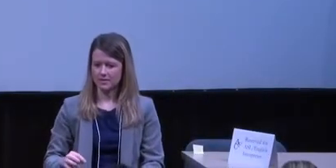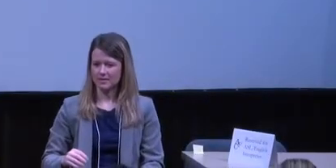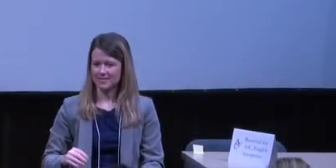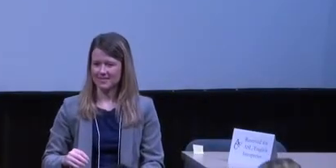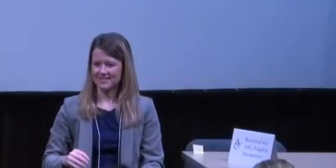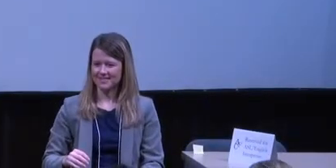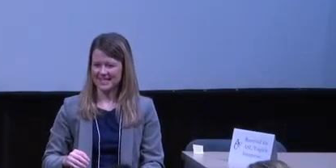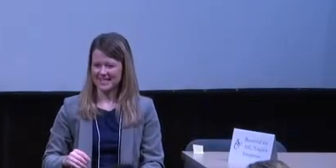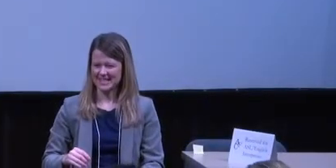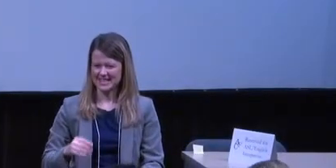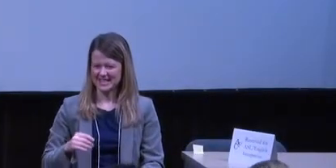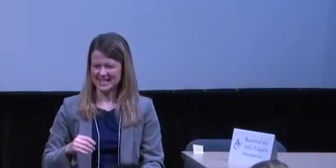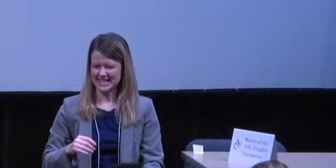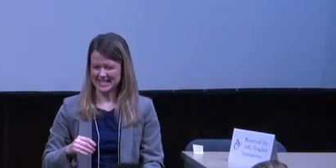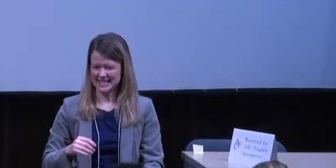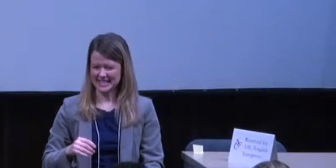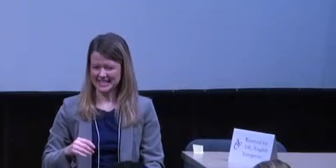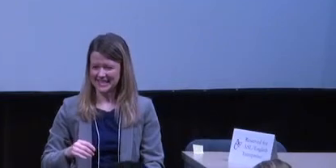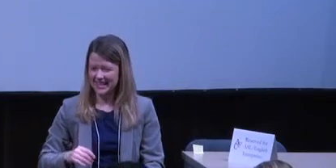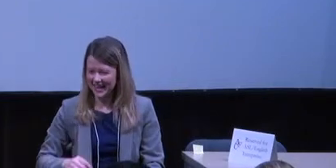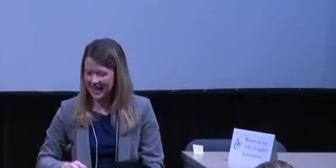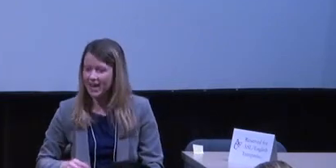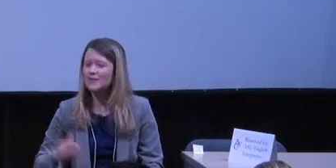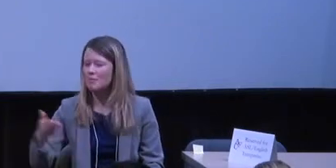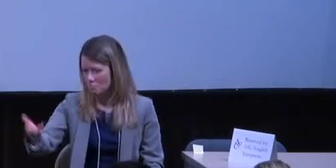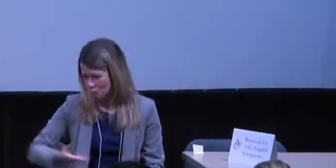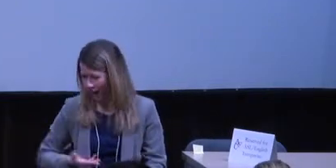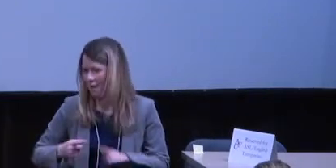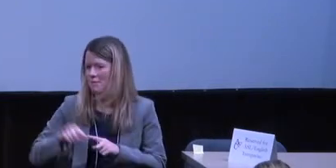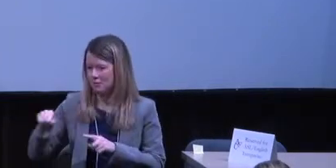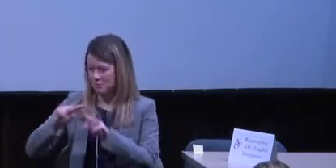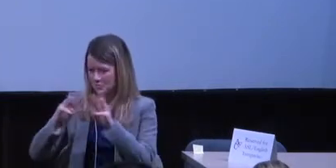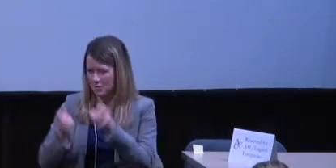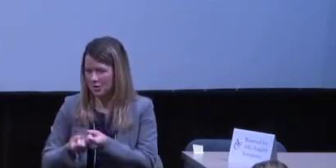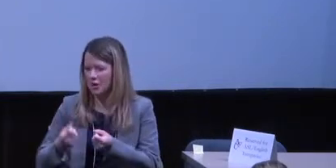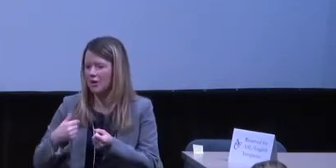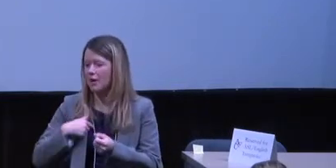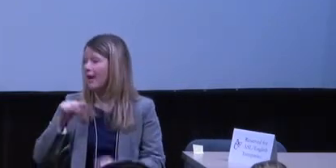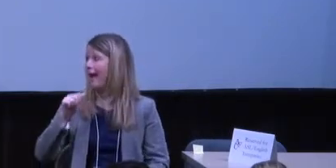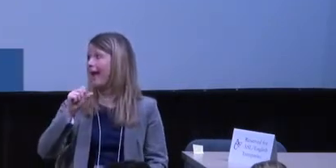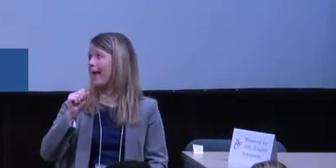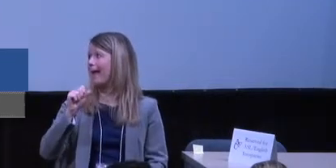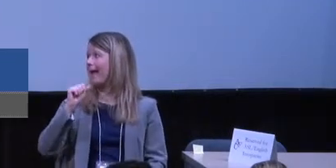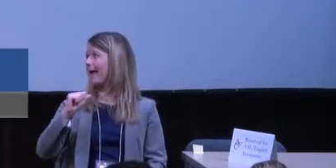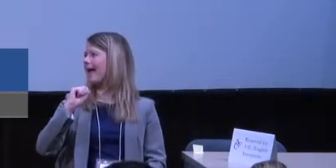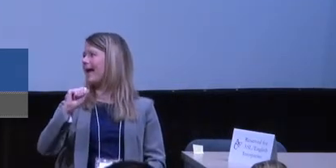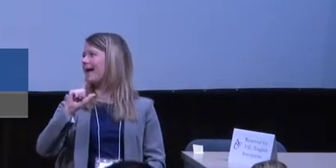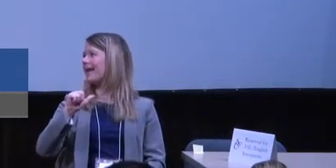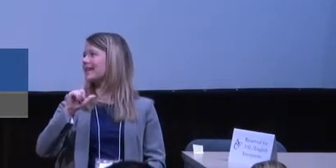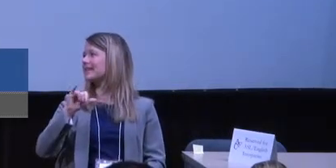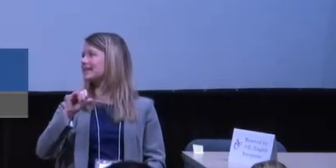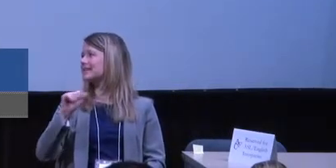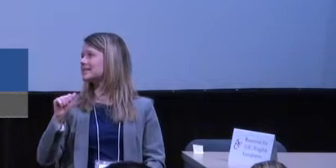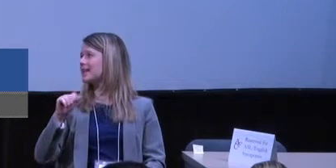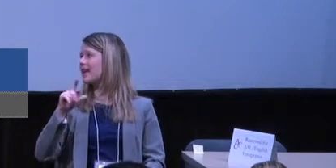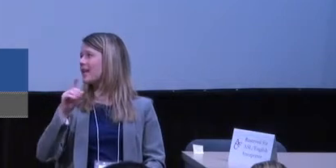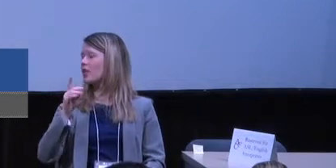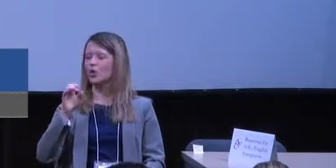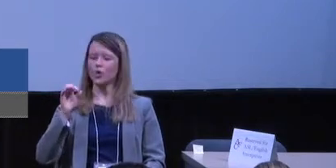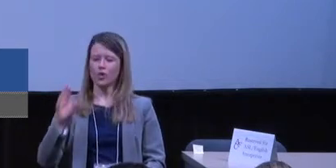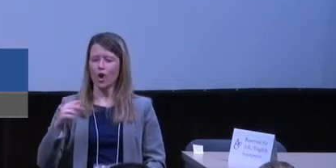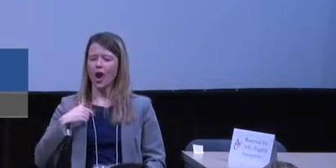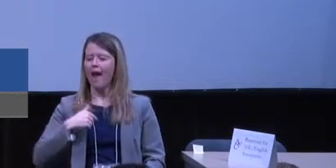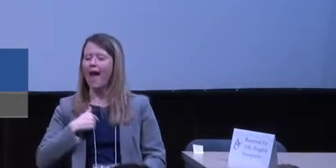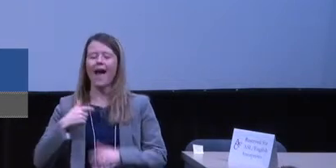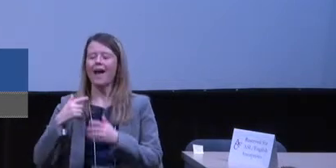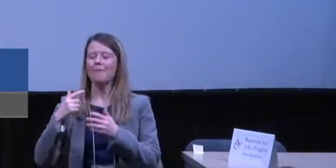Inclusive Teaching. I'm Elisa Luther. I'm the Assistive Technology Specialist in the ASAC, which is the Academic